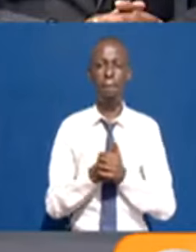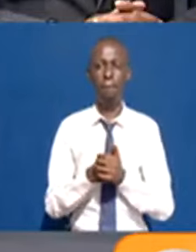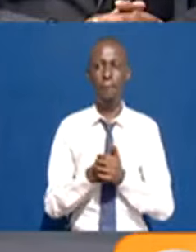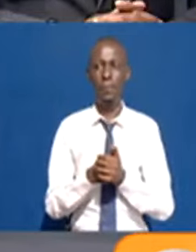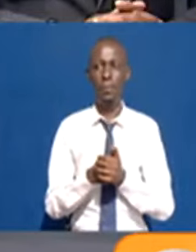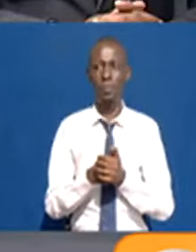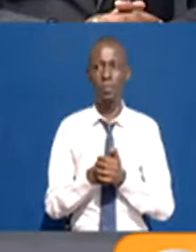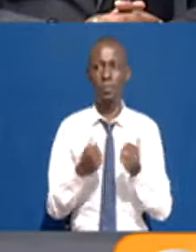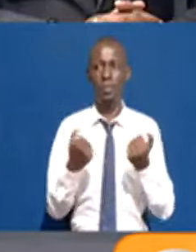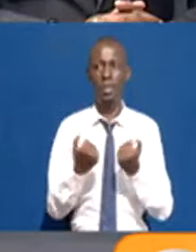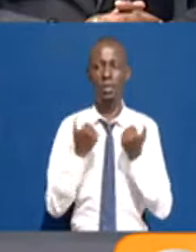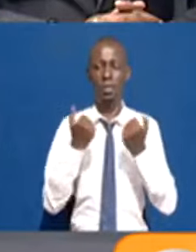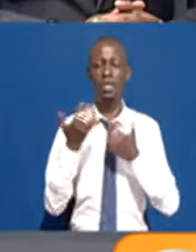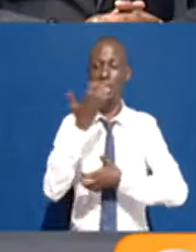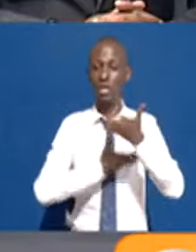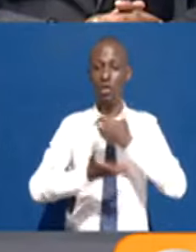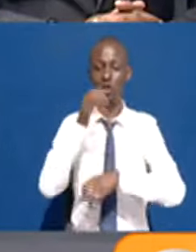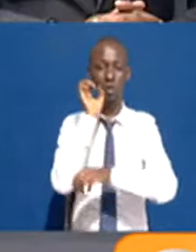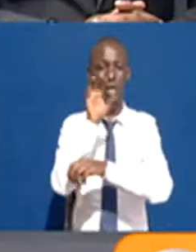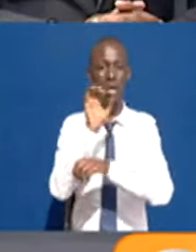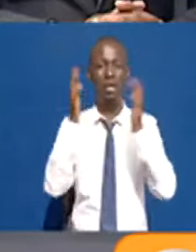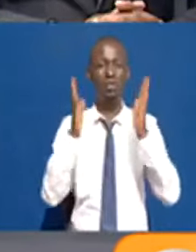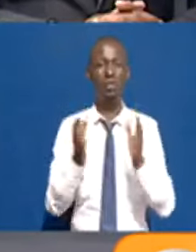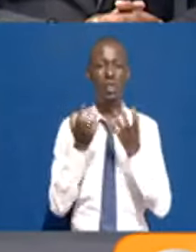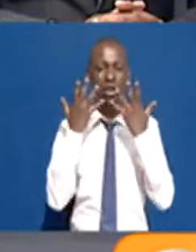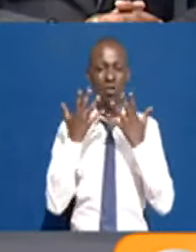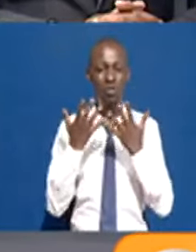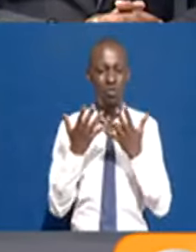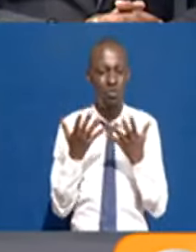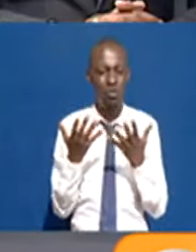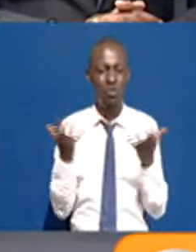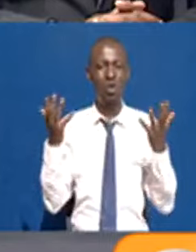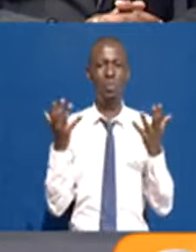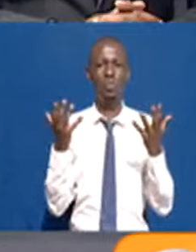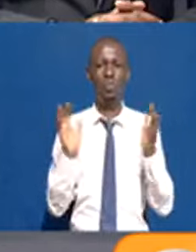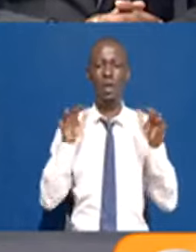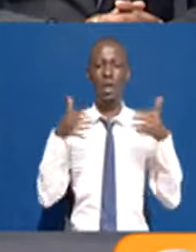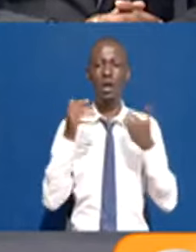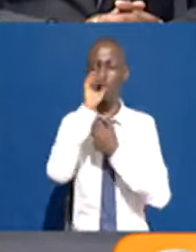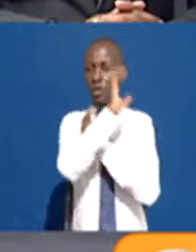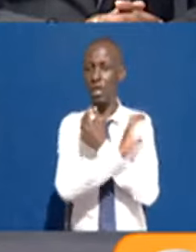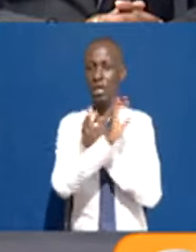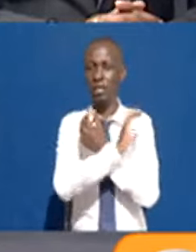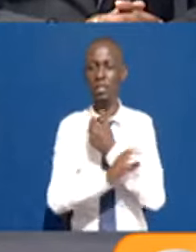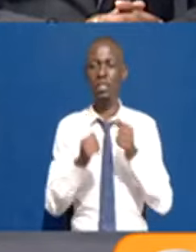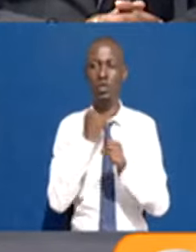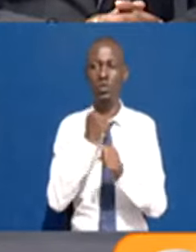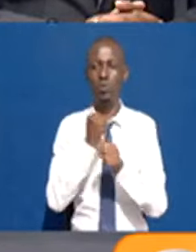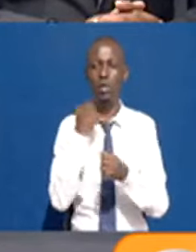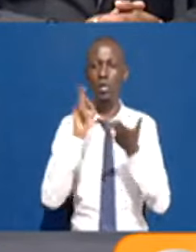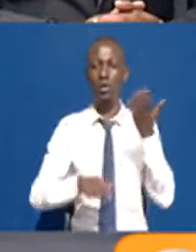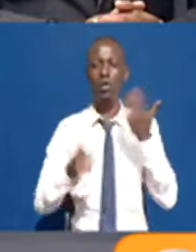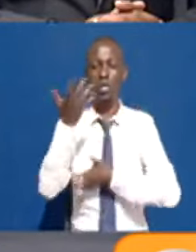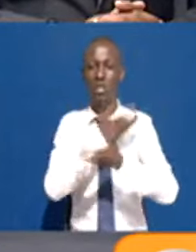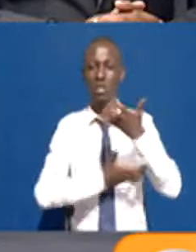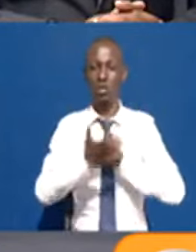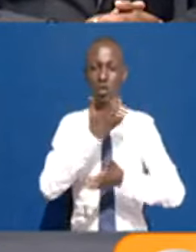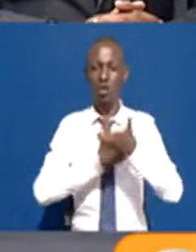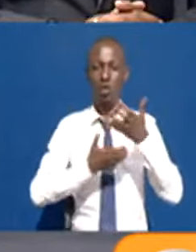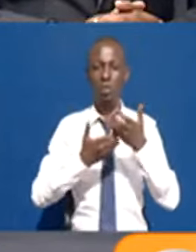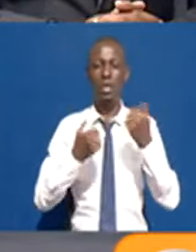words, especially on how close the country is to doomsday. The economy, he says, is on its